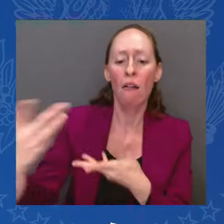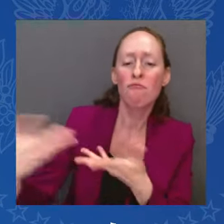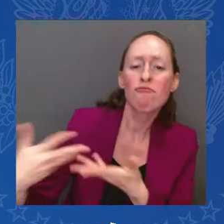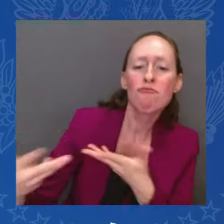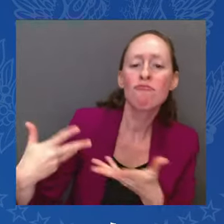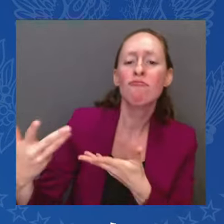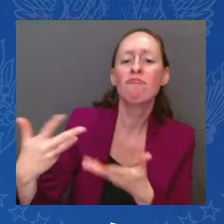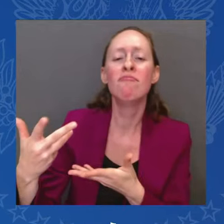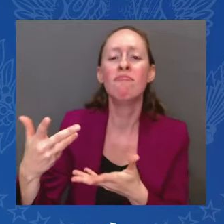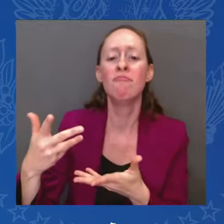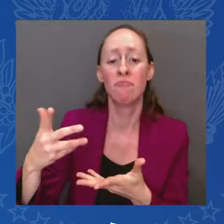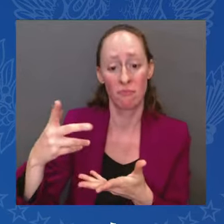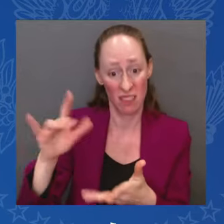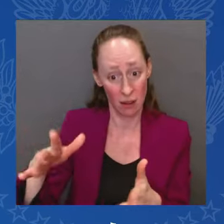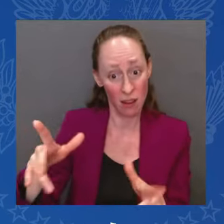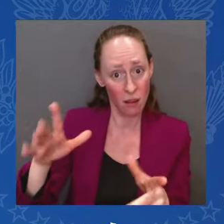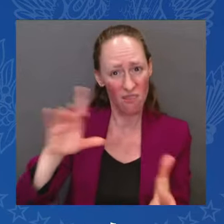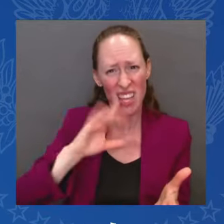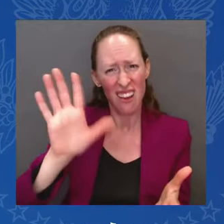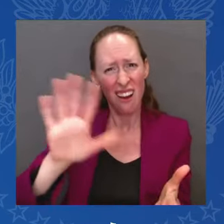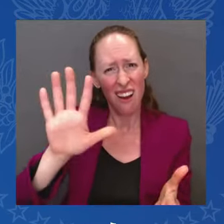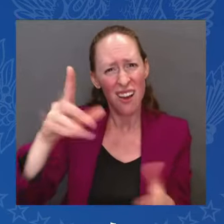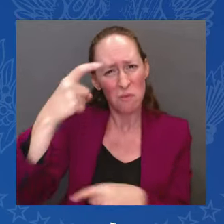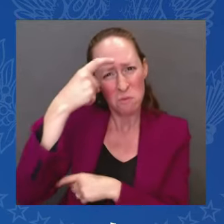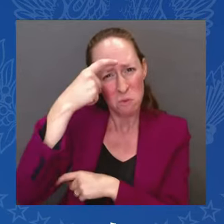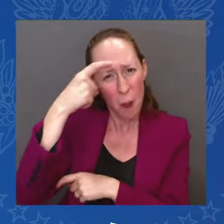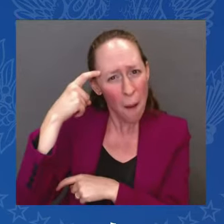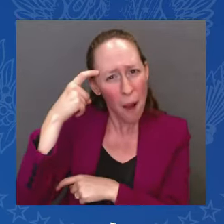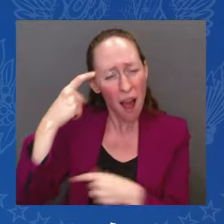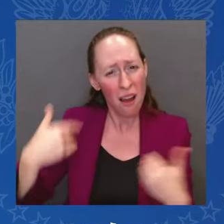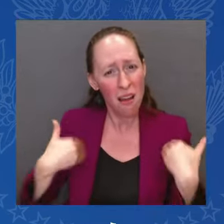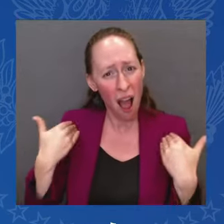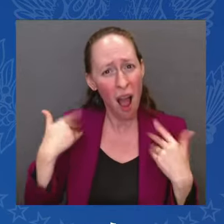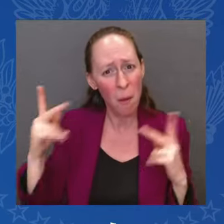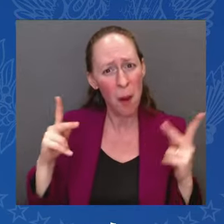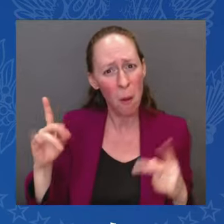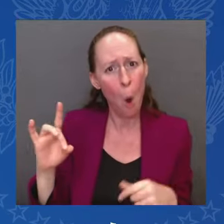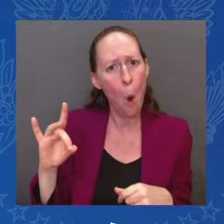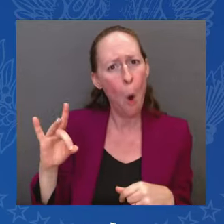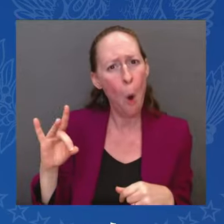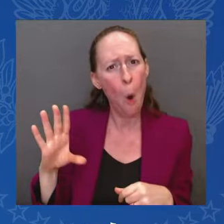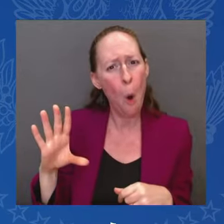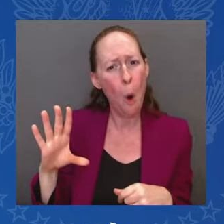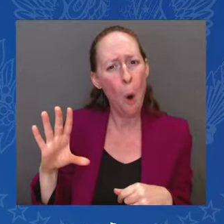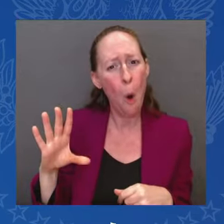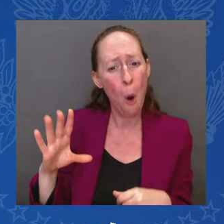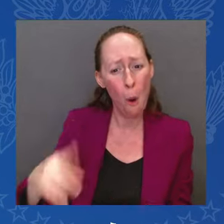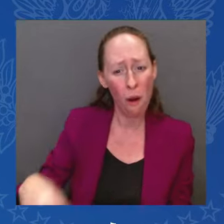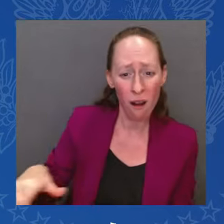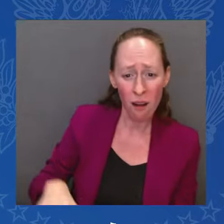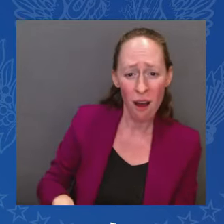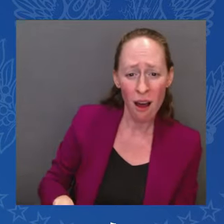effect on young children, in many cases alter their entire lives if they never had a bullet touch them,